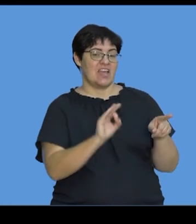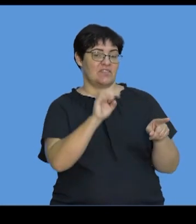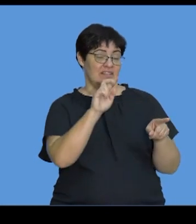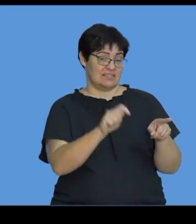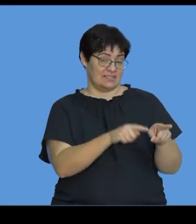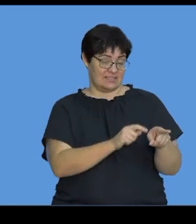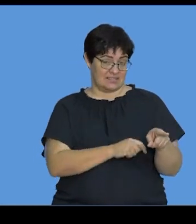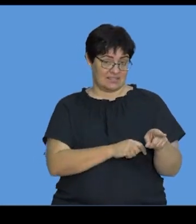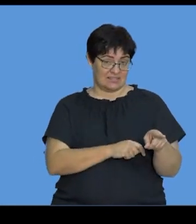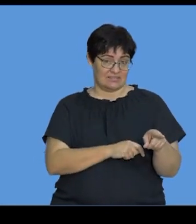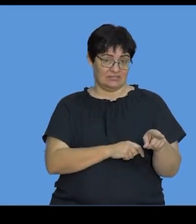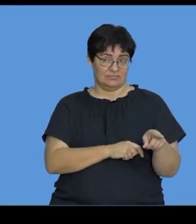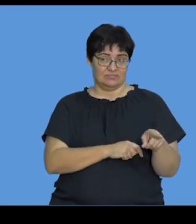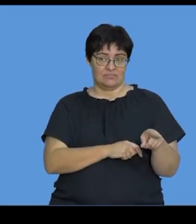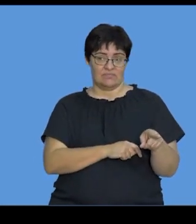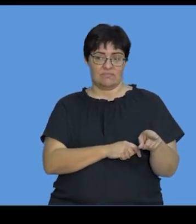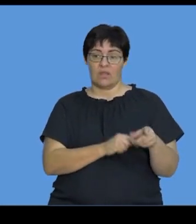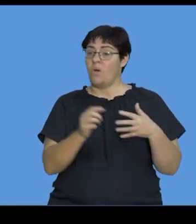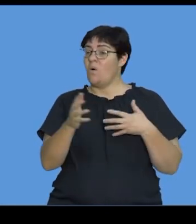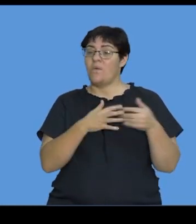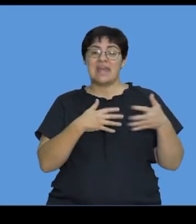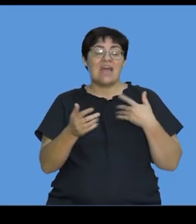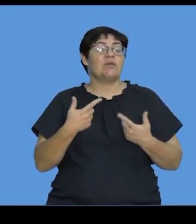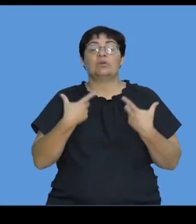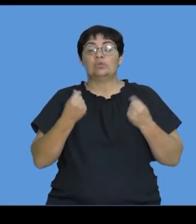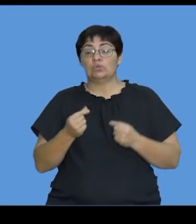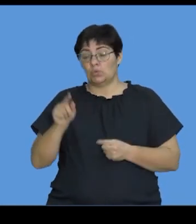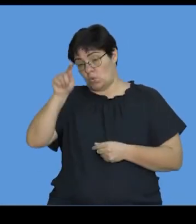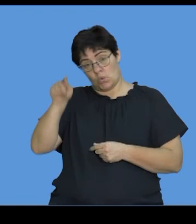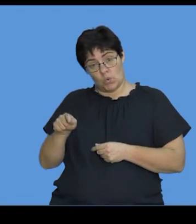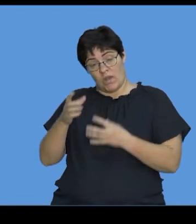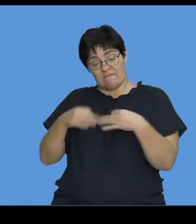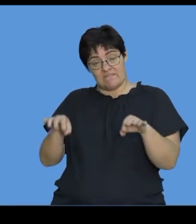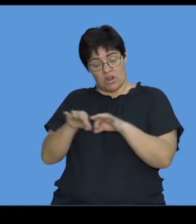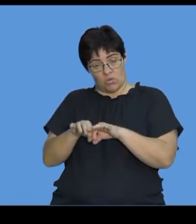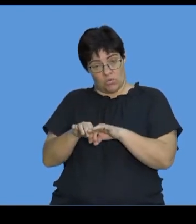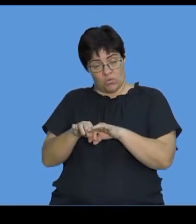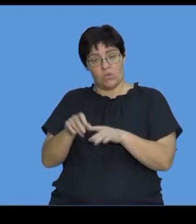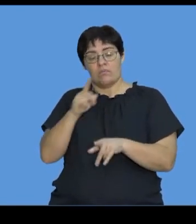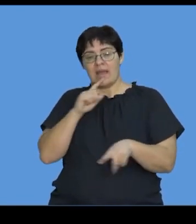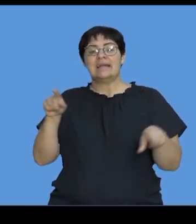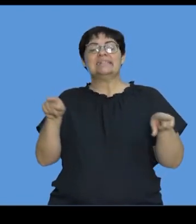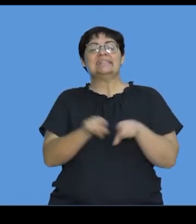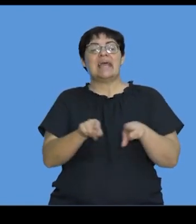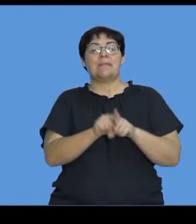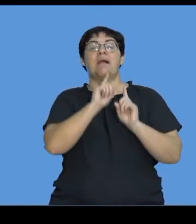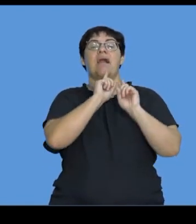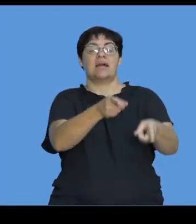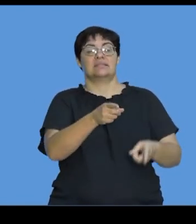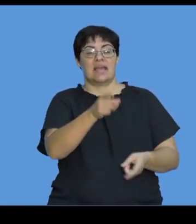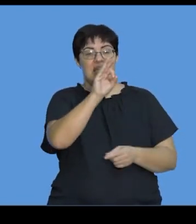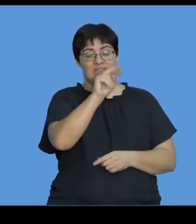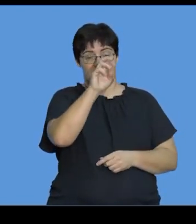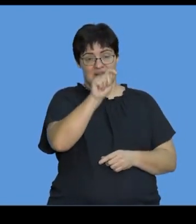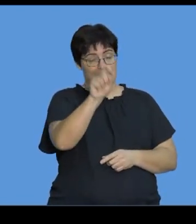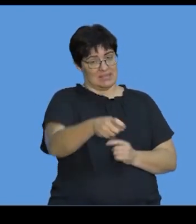constant, okay? So whatever I do to the values here, I need to get the